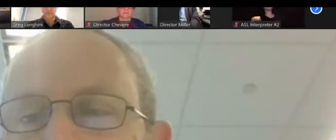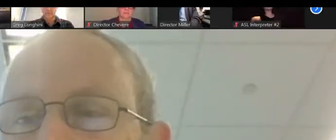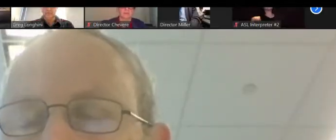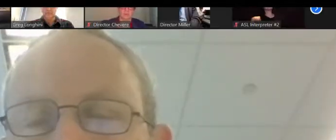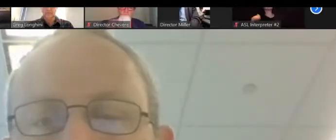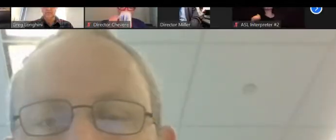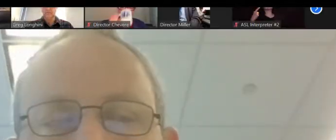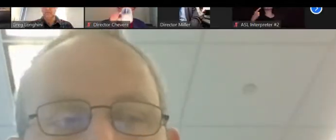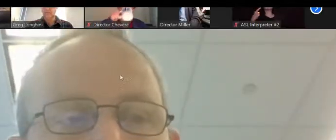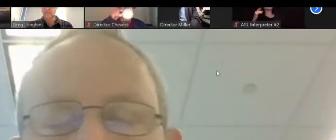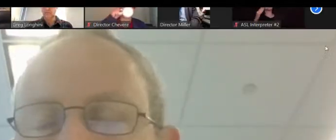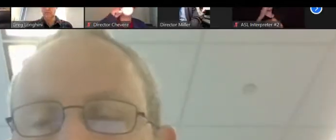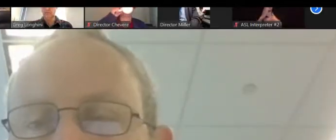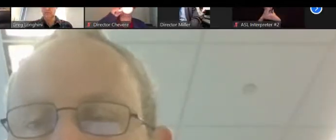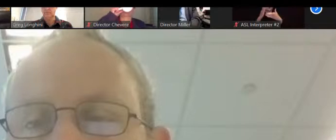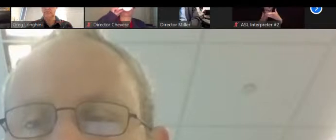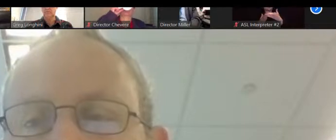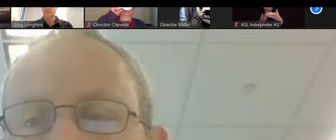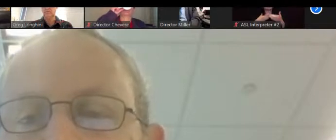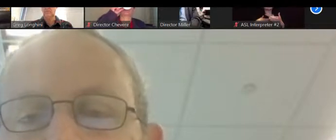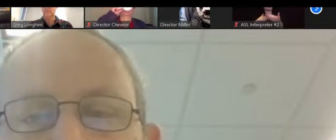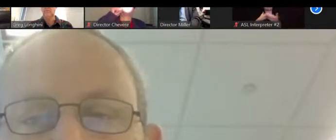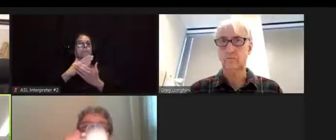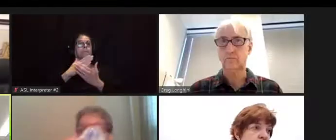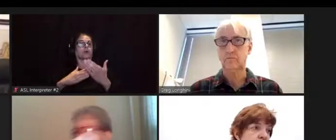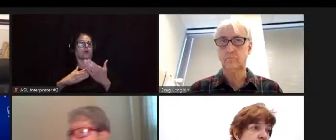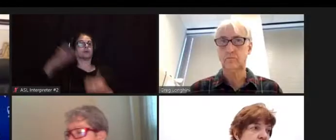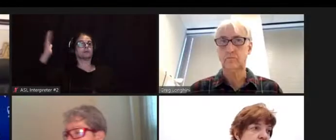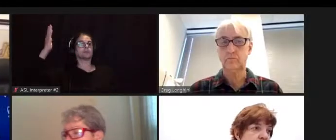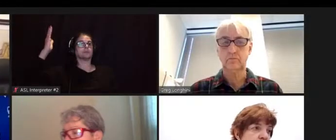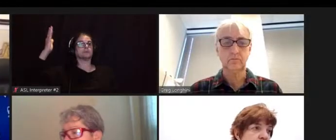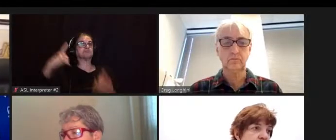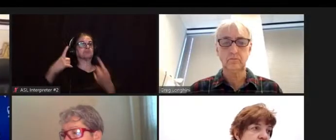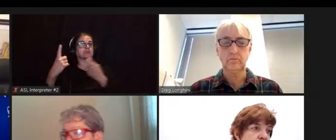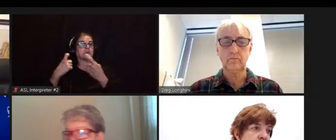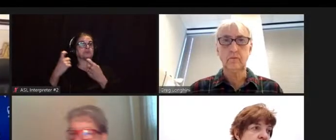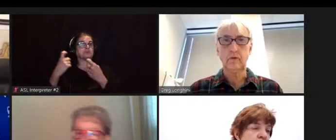With that, that concludes that portion of the presentation, and glad to answer any questions.